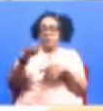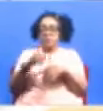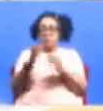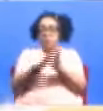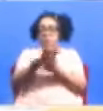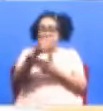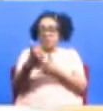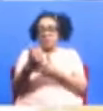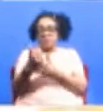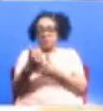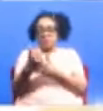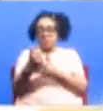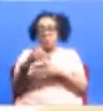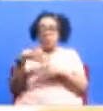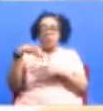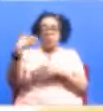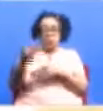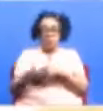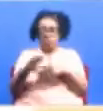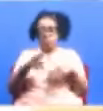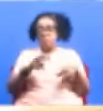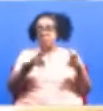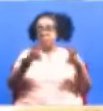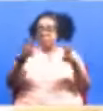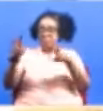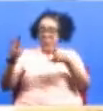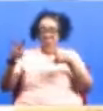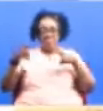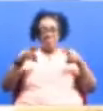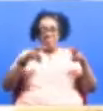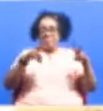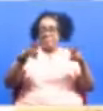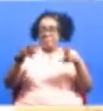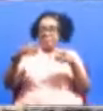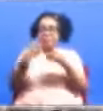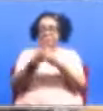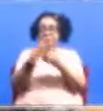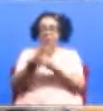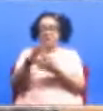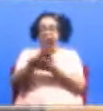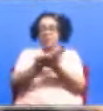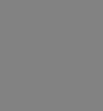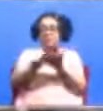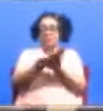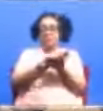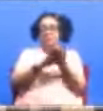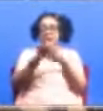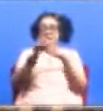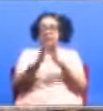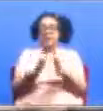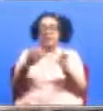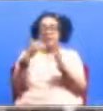askari wengine watakuwa wakipiga doria katika sehemu tofauti. Area leaders have also